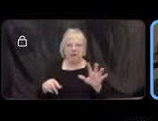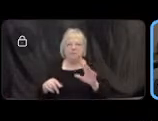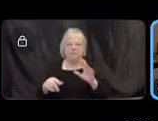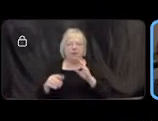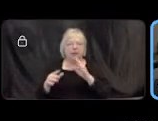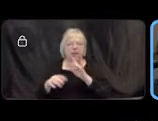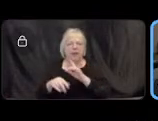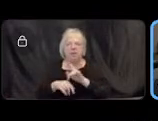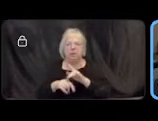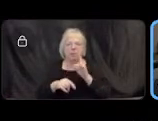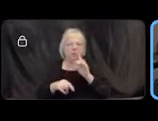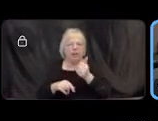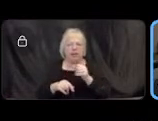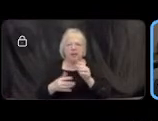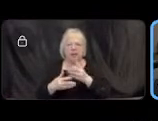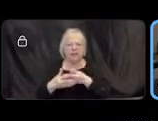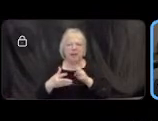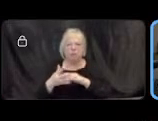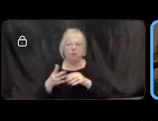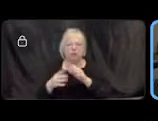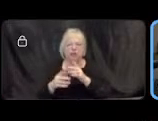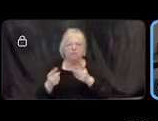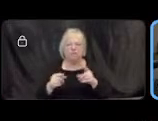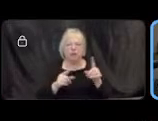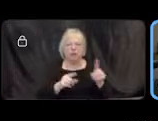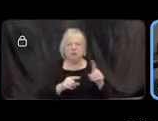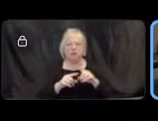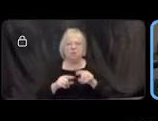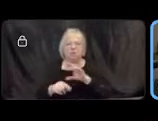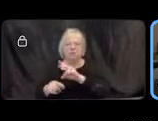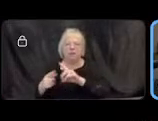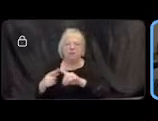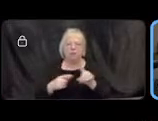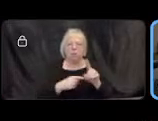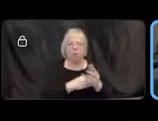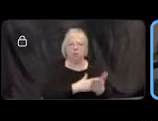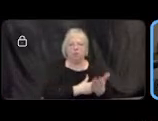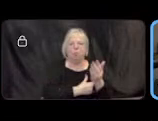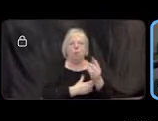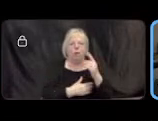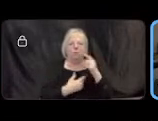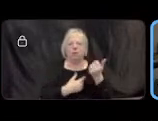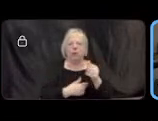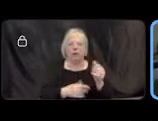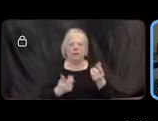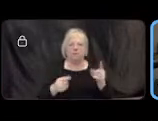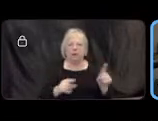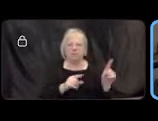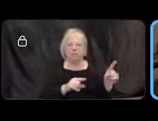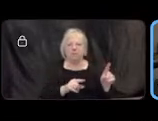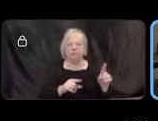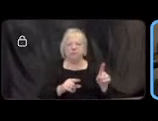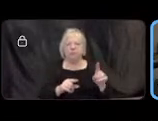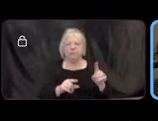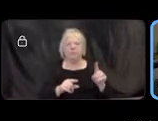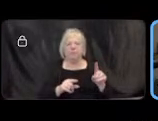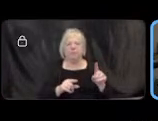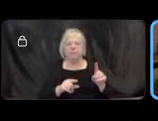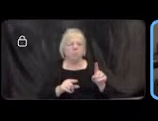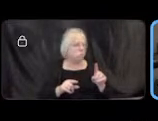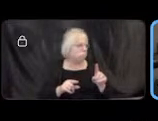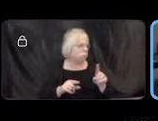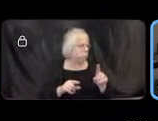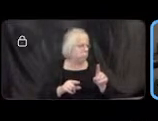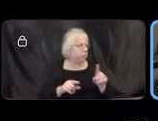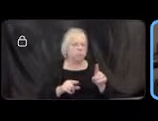scheduled events Friday through Sunday from 7 p.m. to 1 a.m. The applicant notes that alcohol and food service options will be